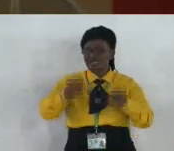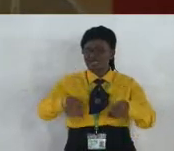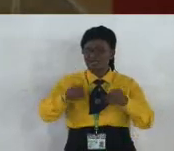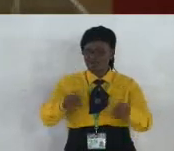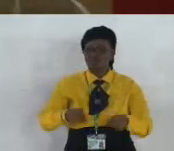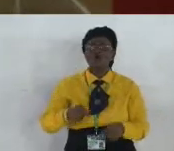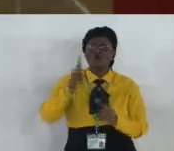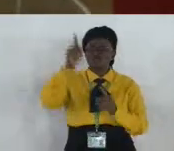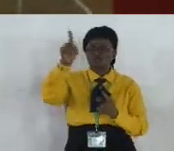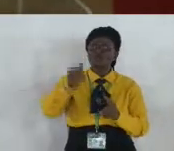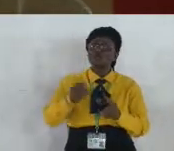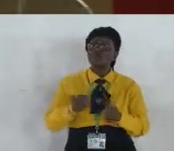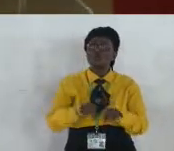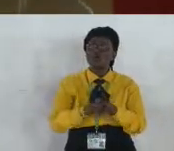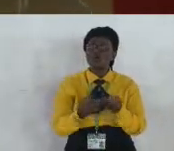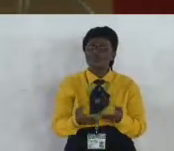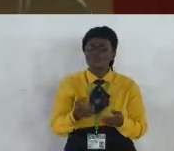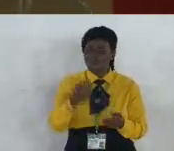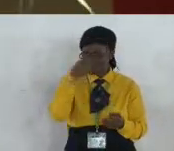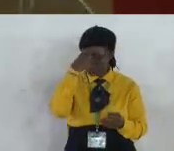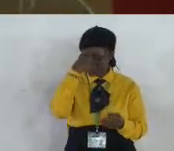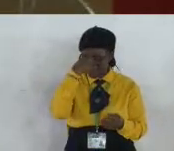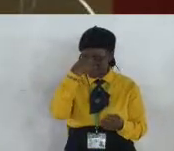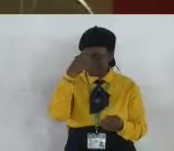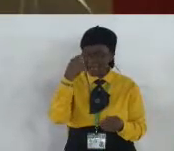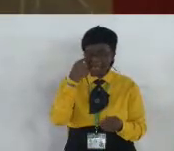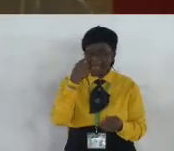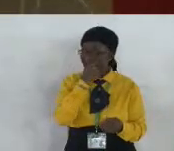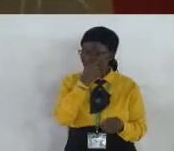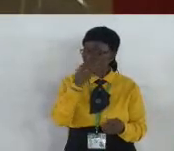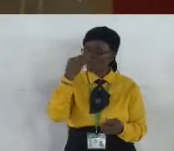You opened the blind eyes of Bartimaeus.